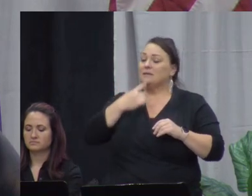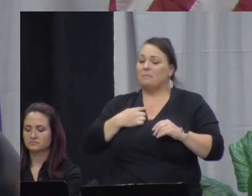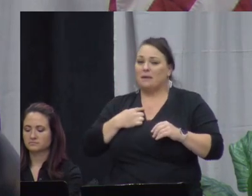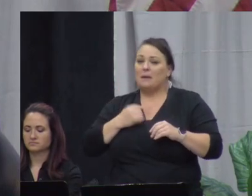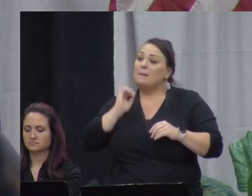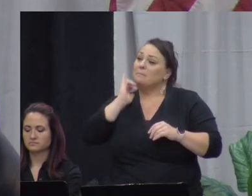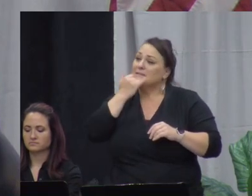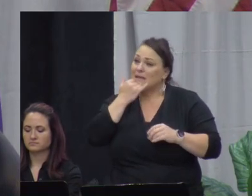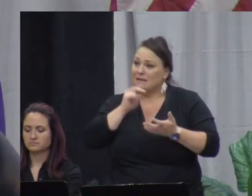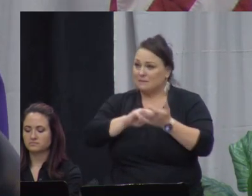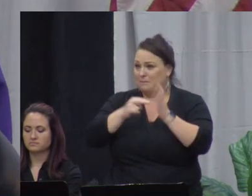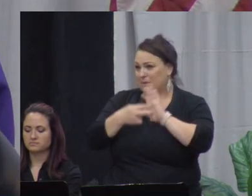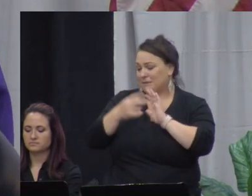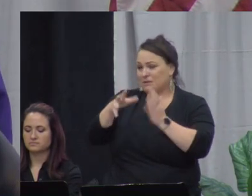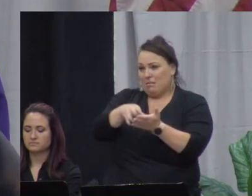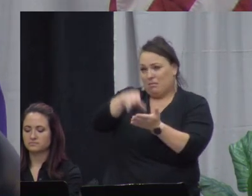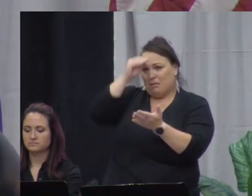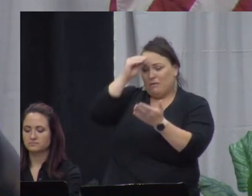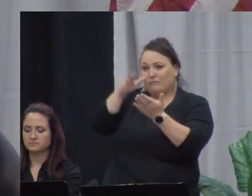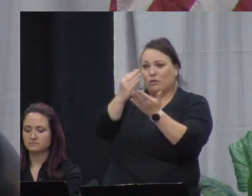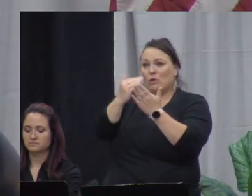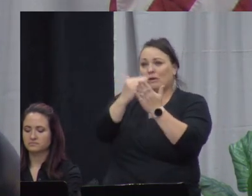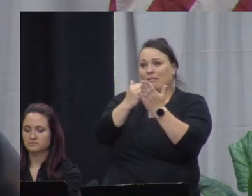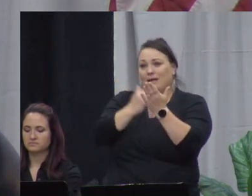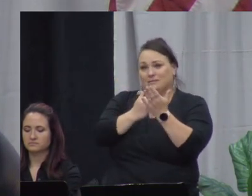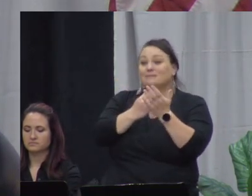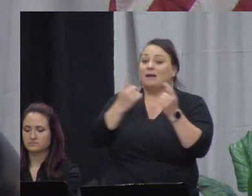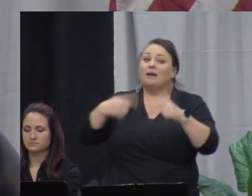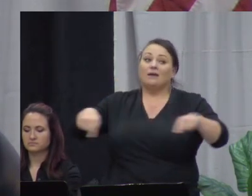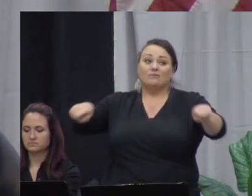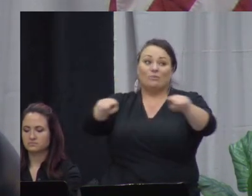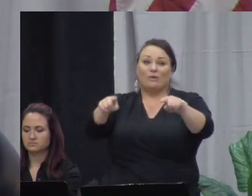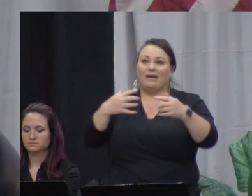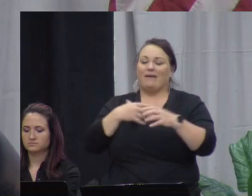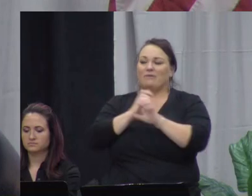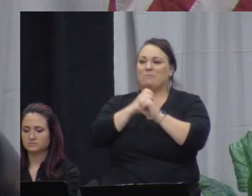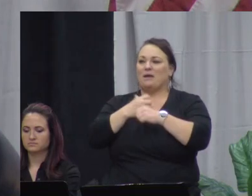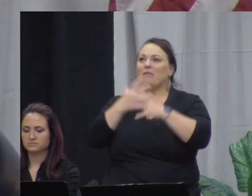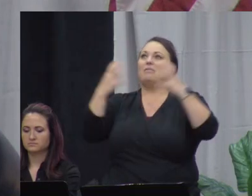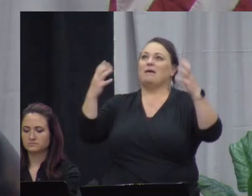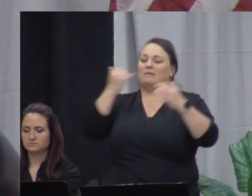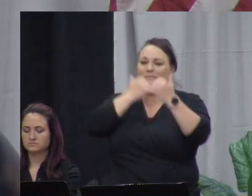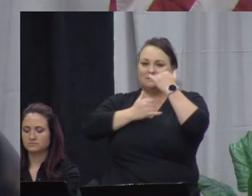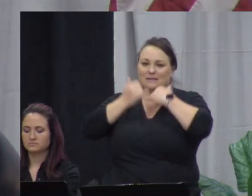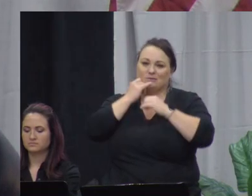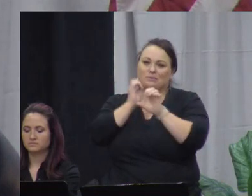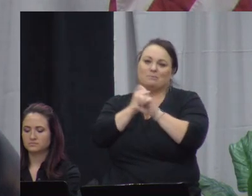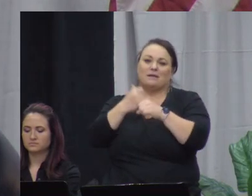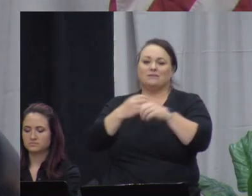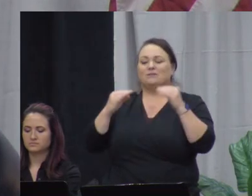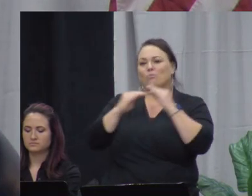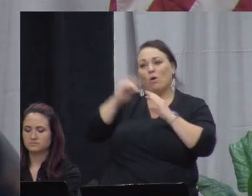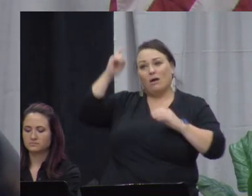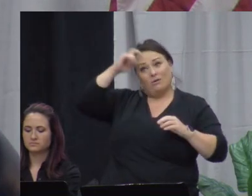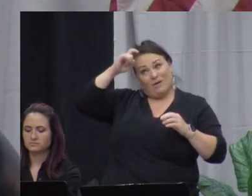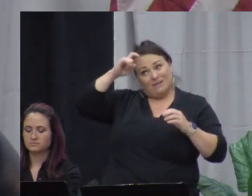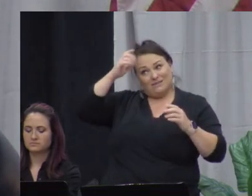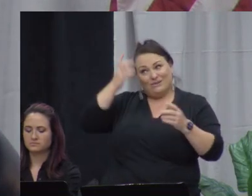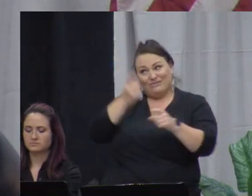just lessons we have to learn from, and we've made a lot of mistakes, which only makes us that much wiser,